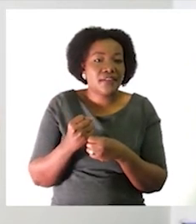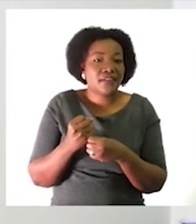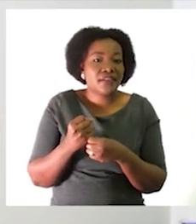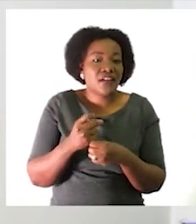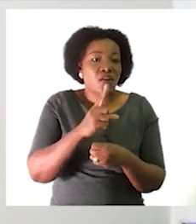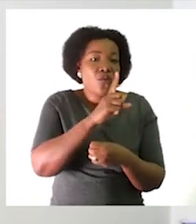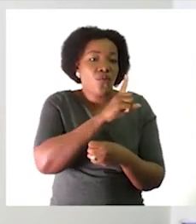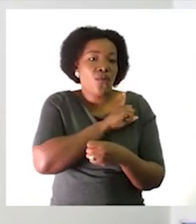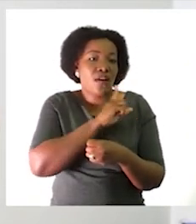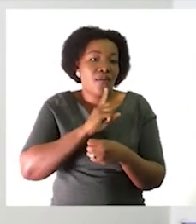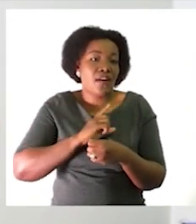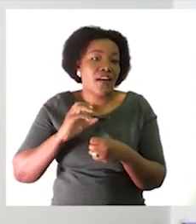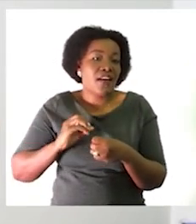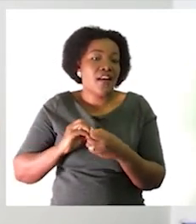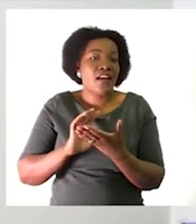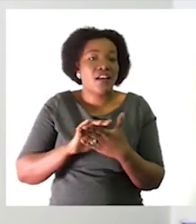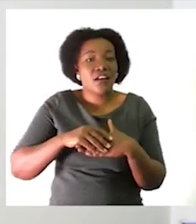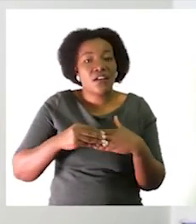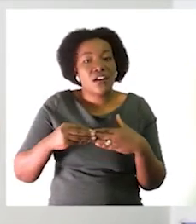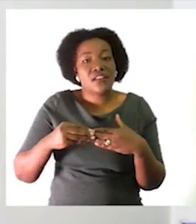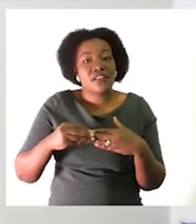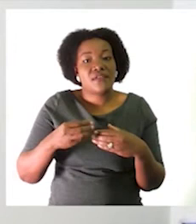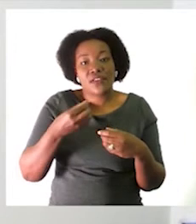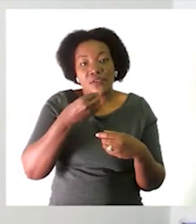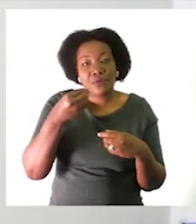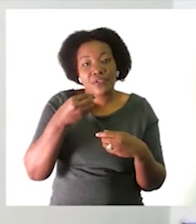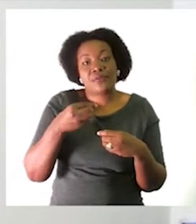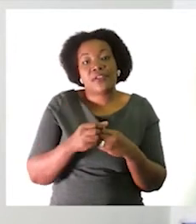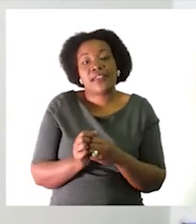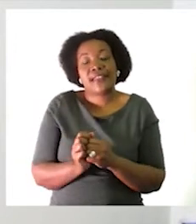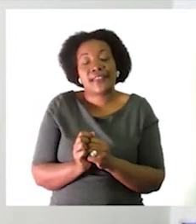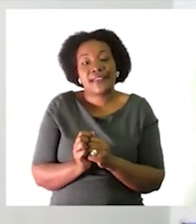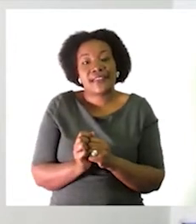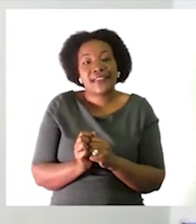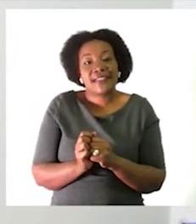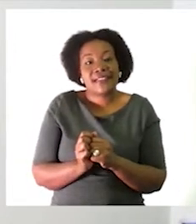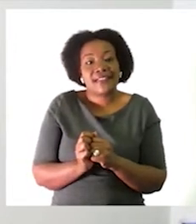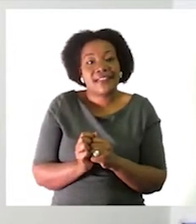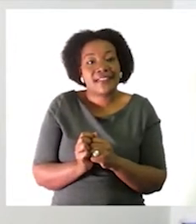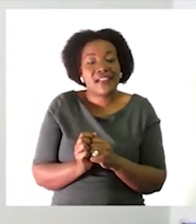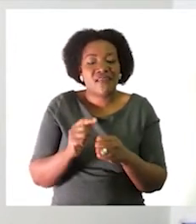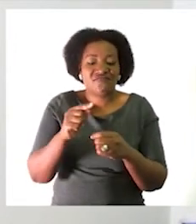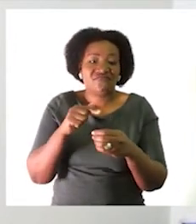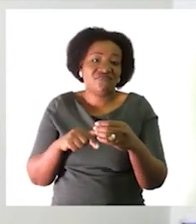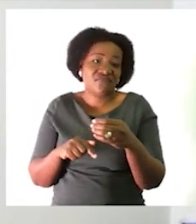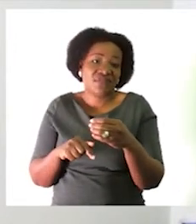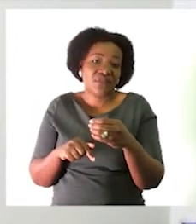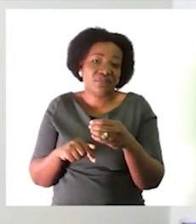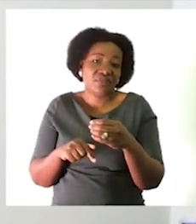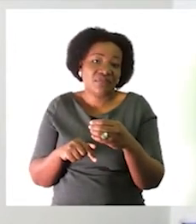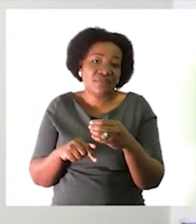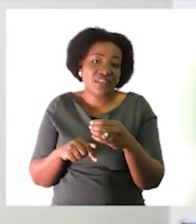$110 for the USB stick. Now there at the bottom, it